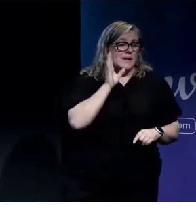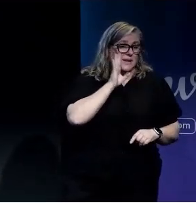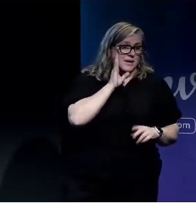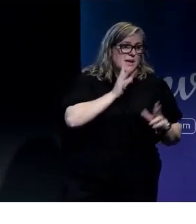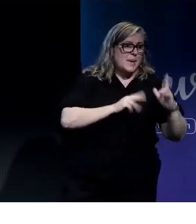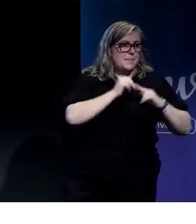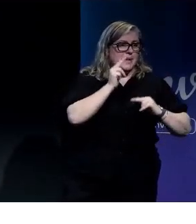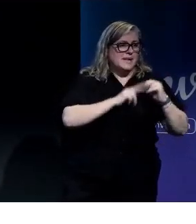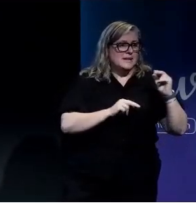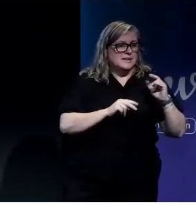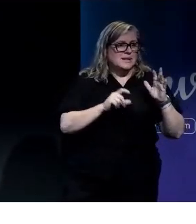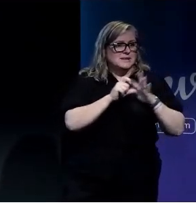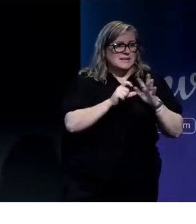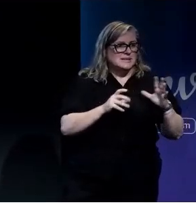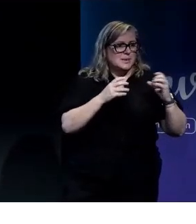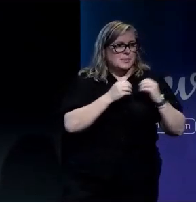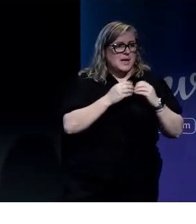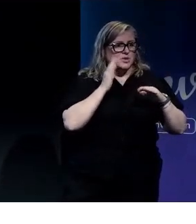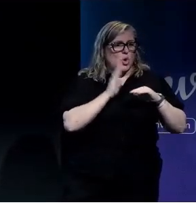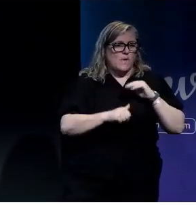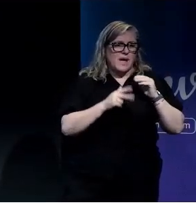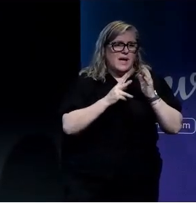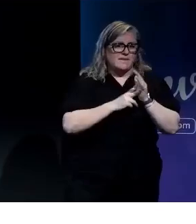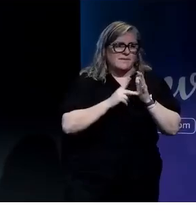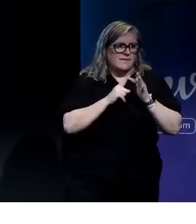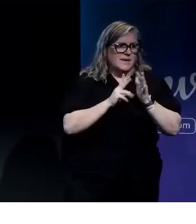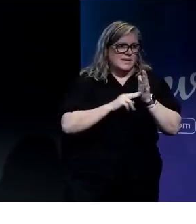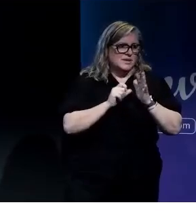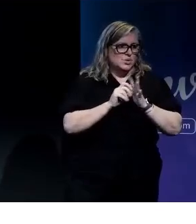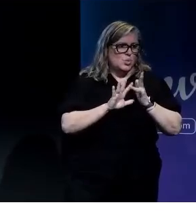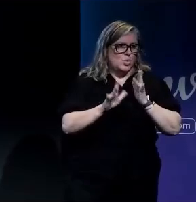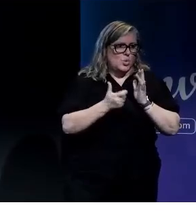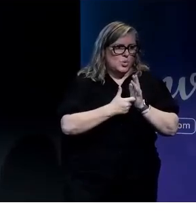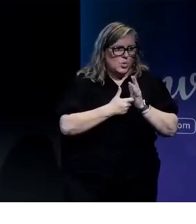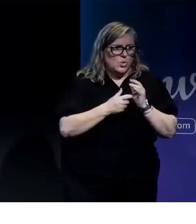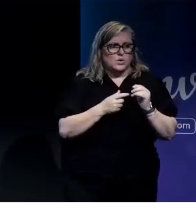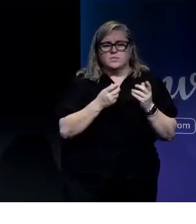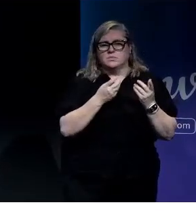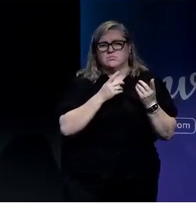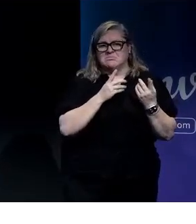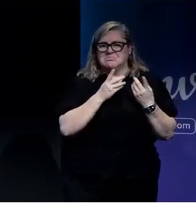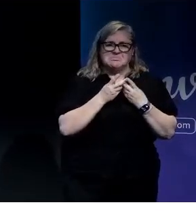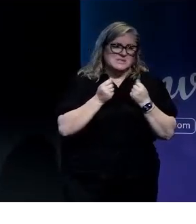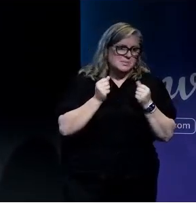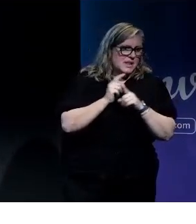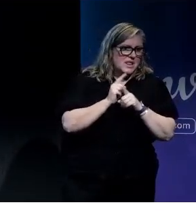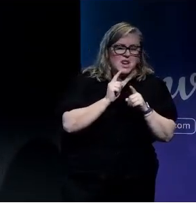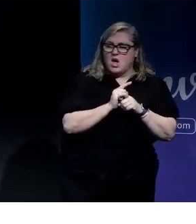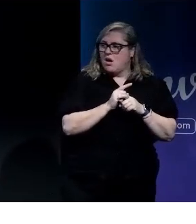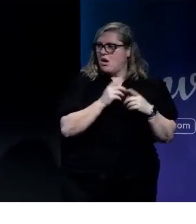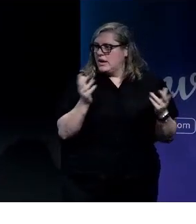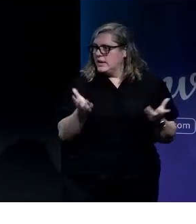database of vendors. So you can use something like